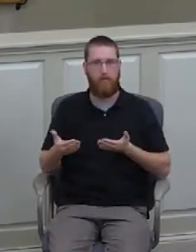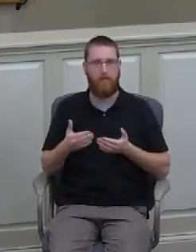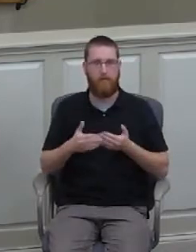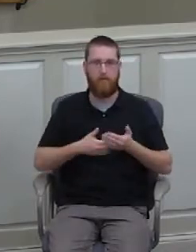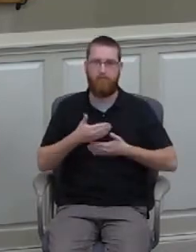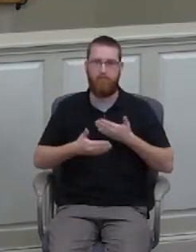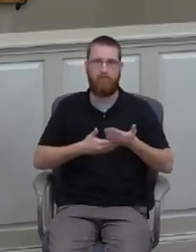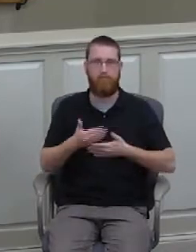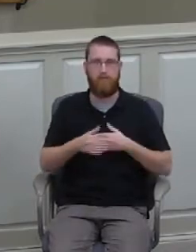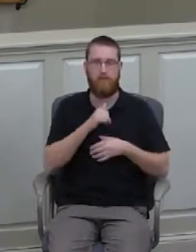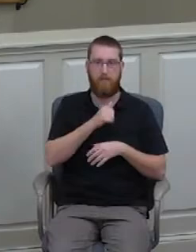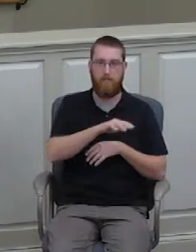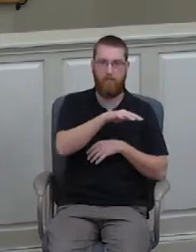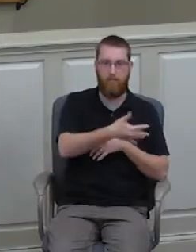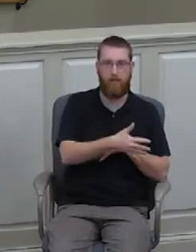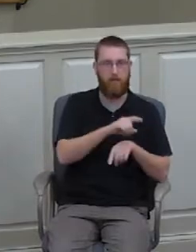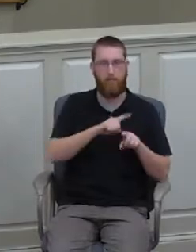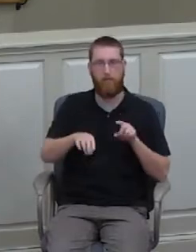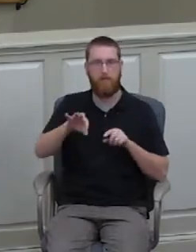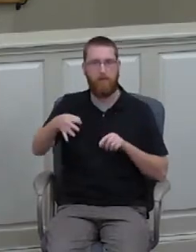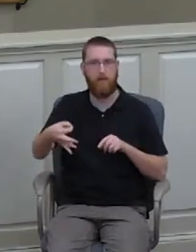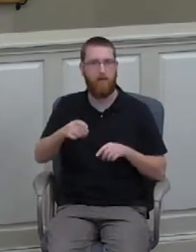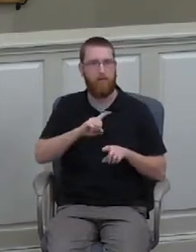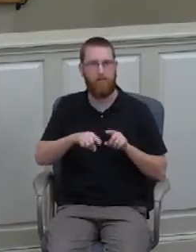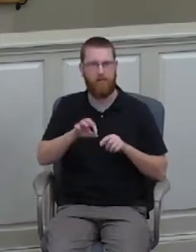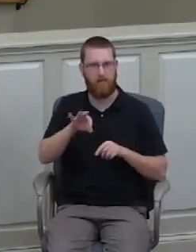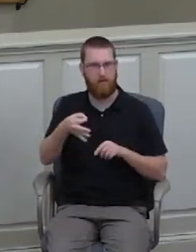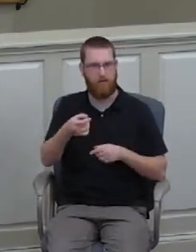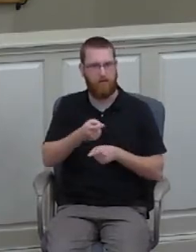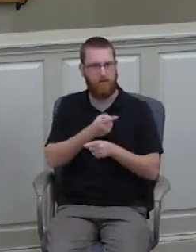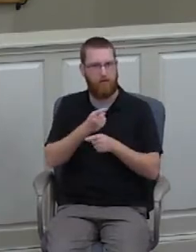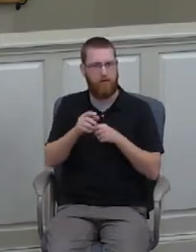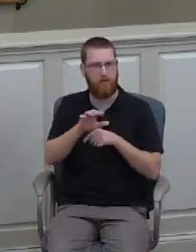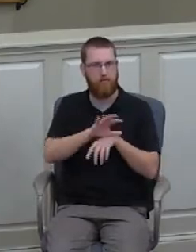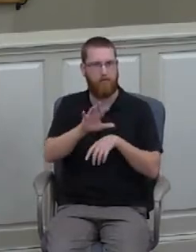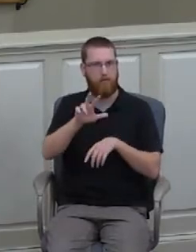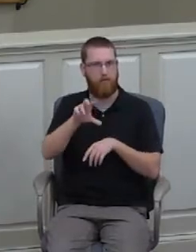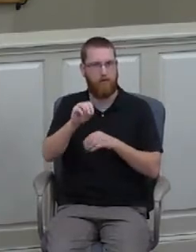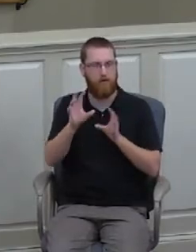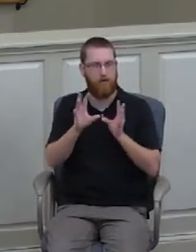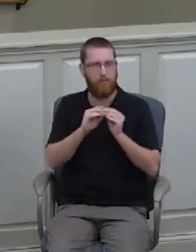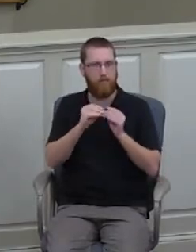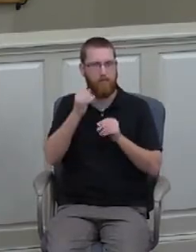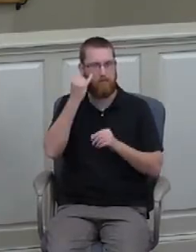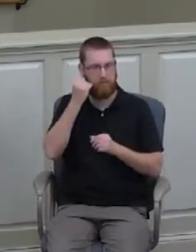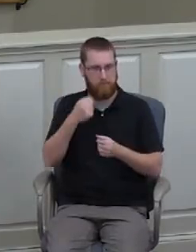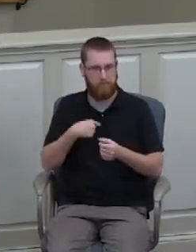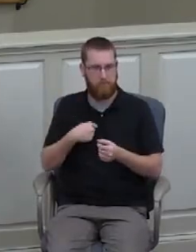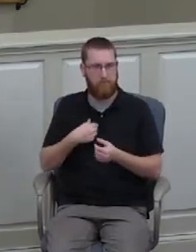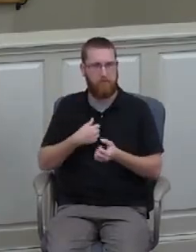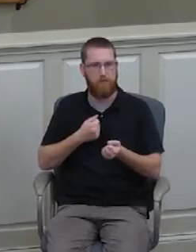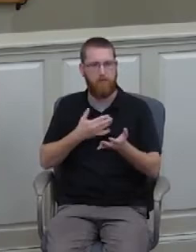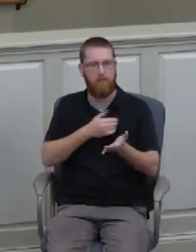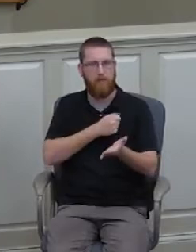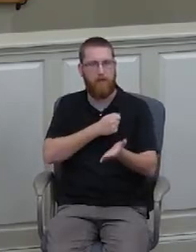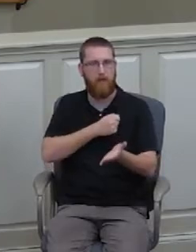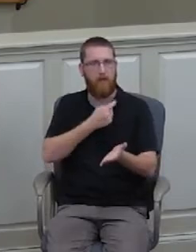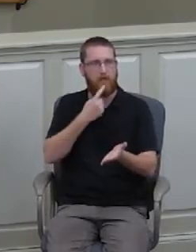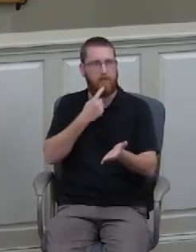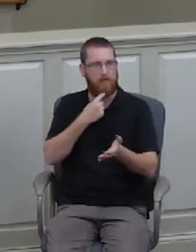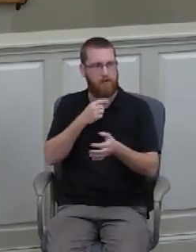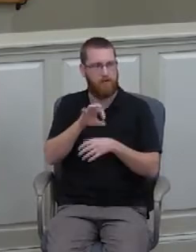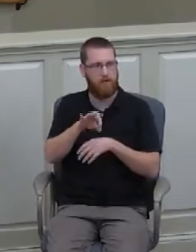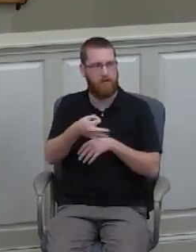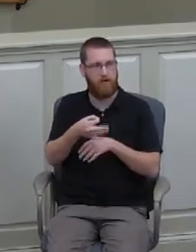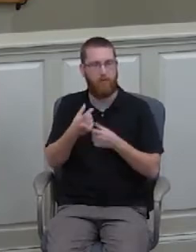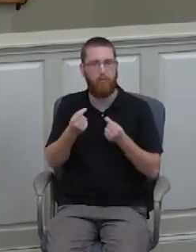if not the 5th, then the 9th, but the 9th is a regular 5:30 meeting, so I suggest if it's going to be moved until the 9th, that we do it